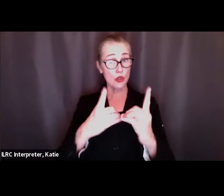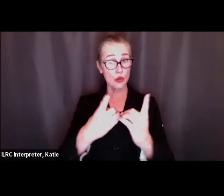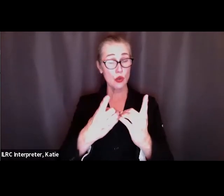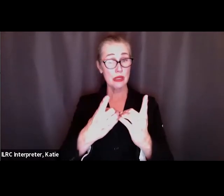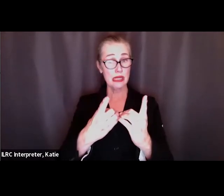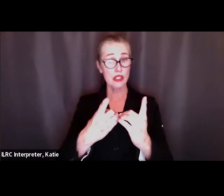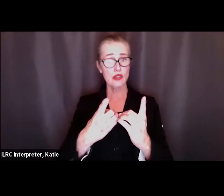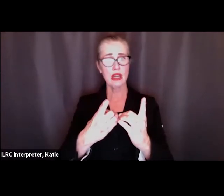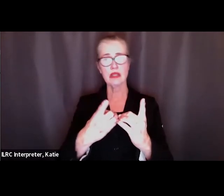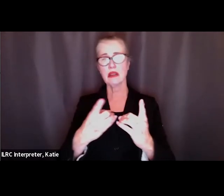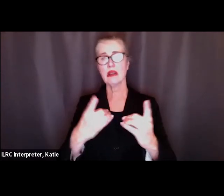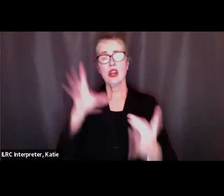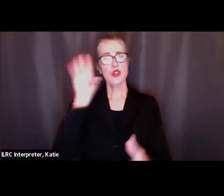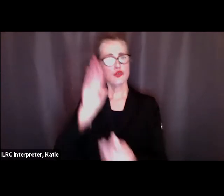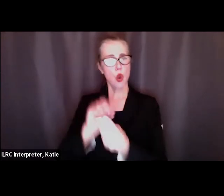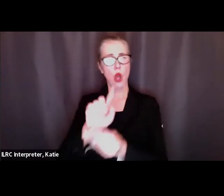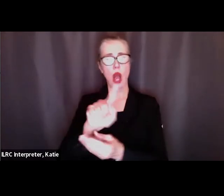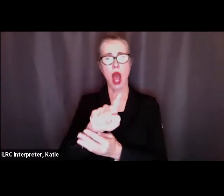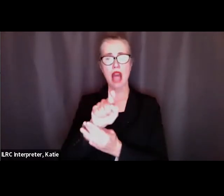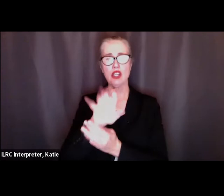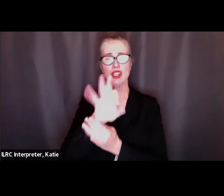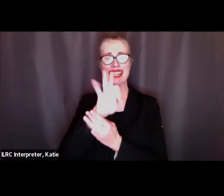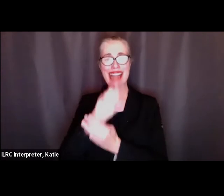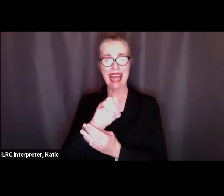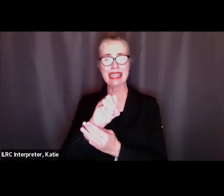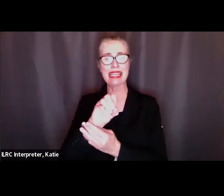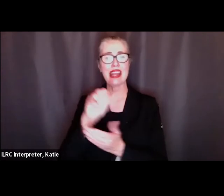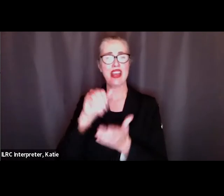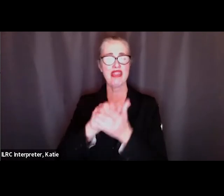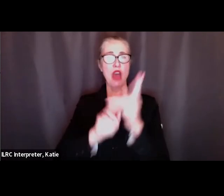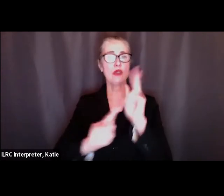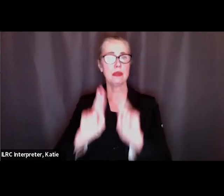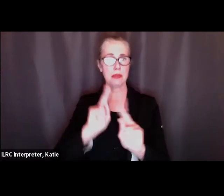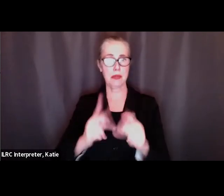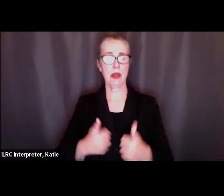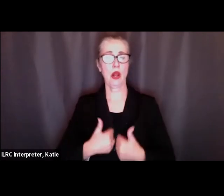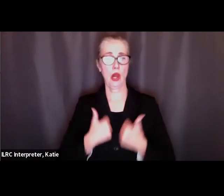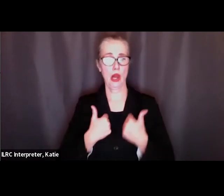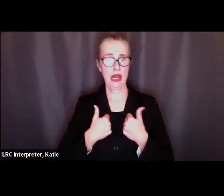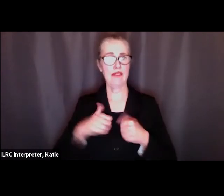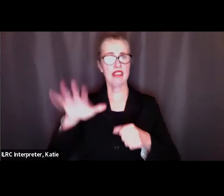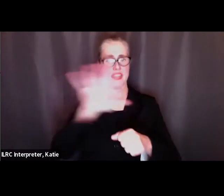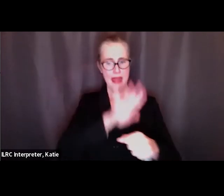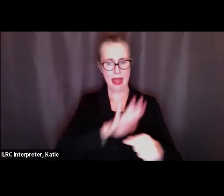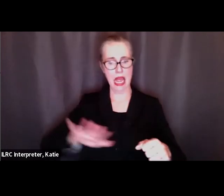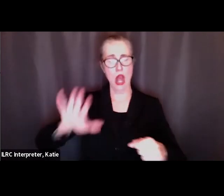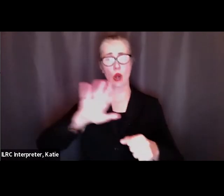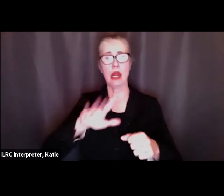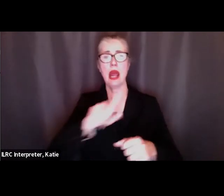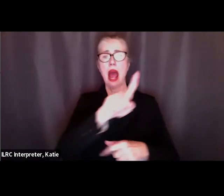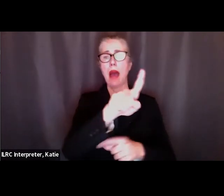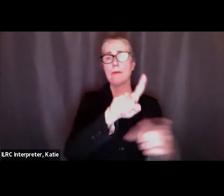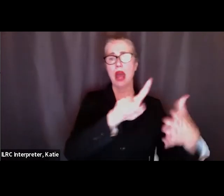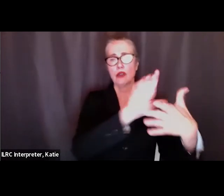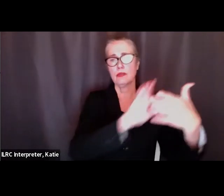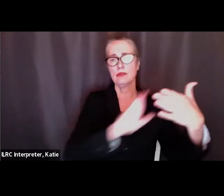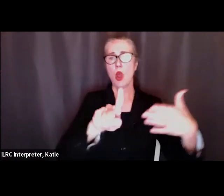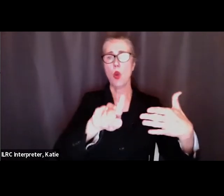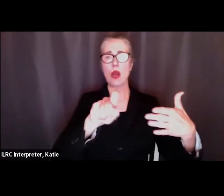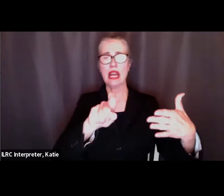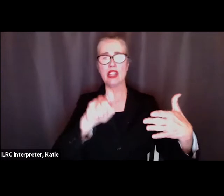has about 190 000 inhabitants uh of those approximately 160 over the age of